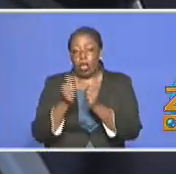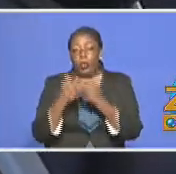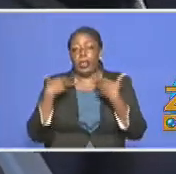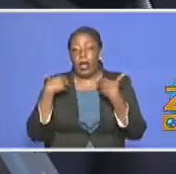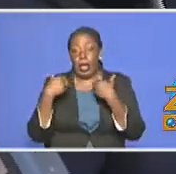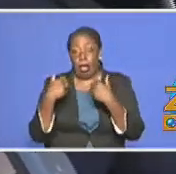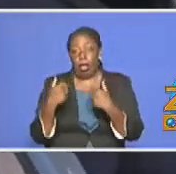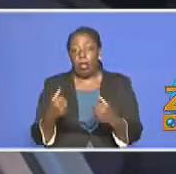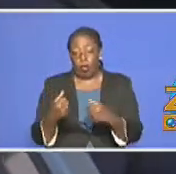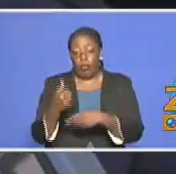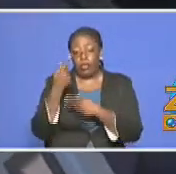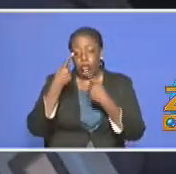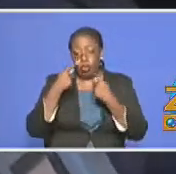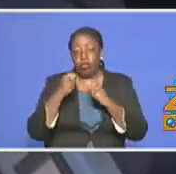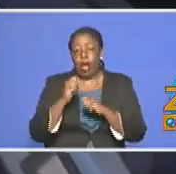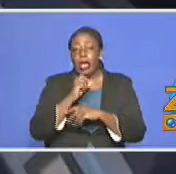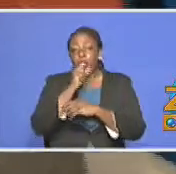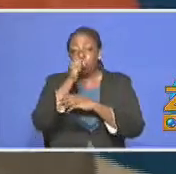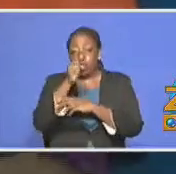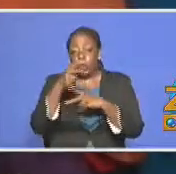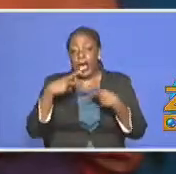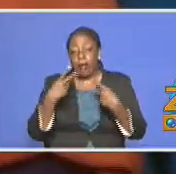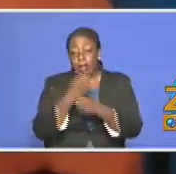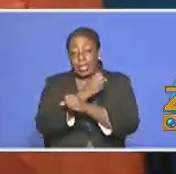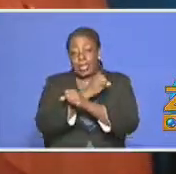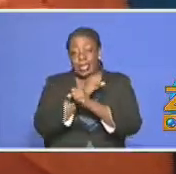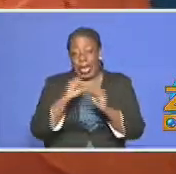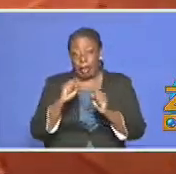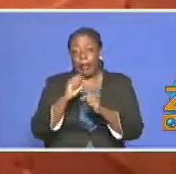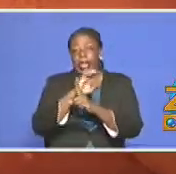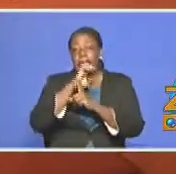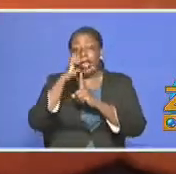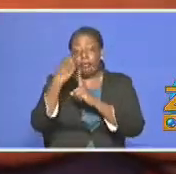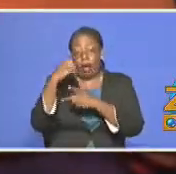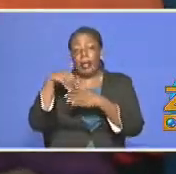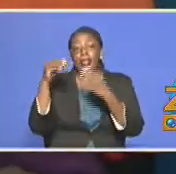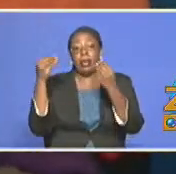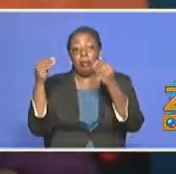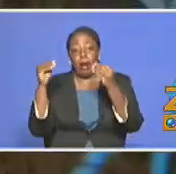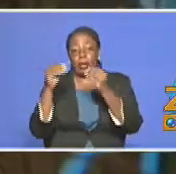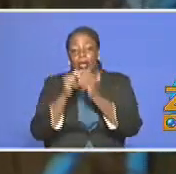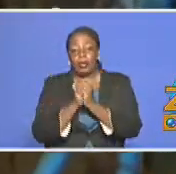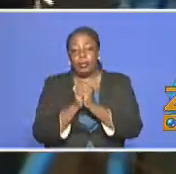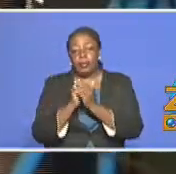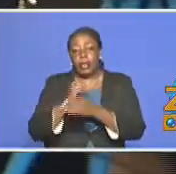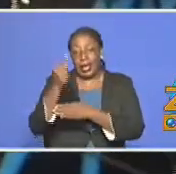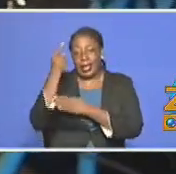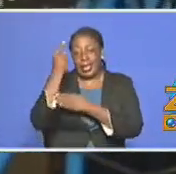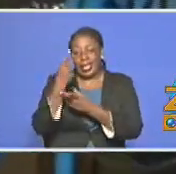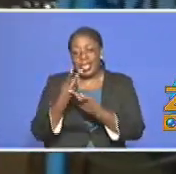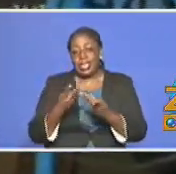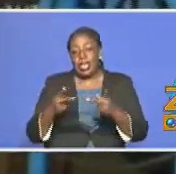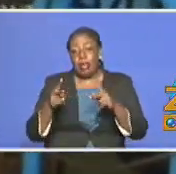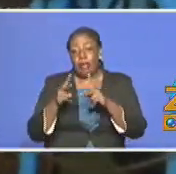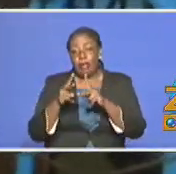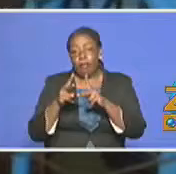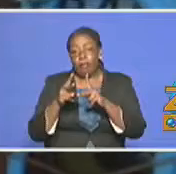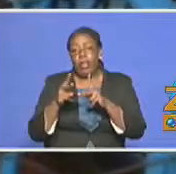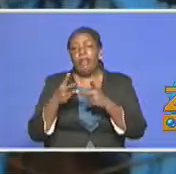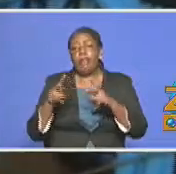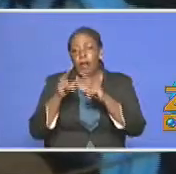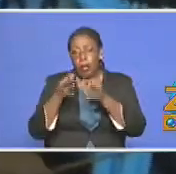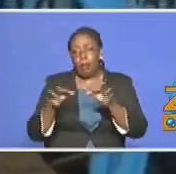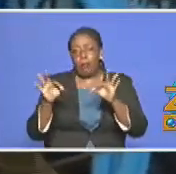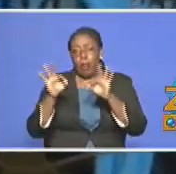officials to try to ensure that we can have a safe environment in that market. I think it's very important to understand